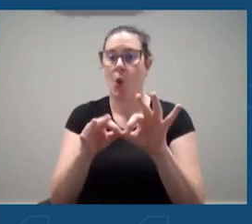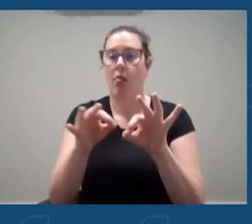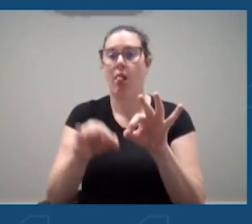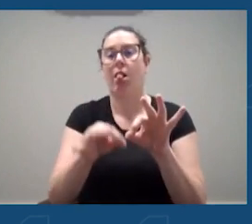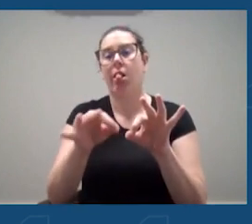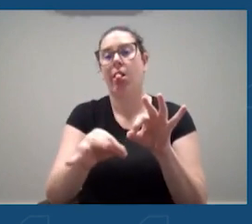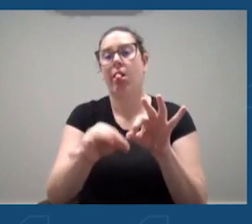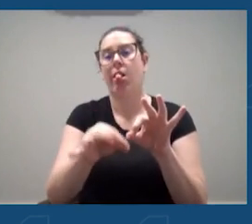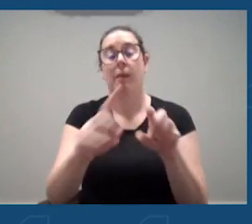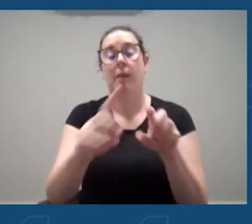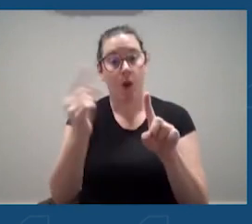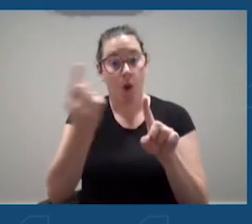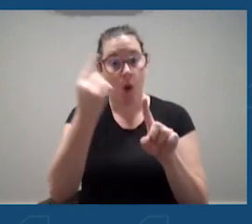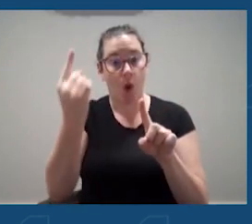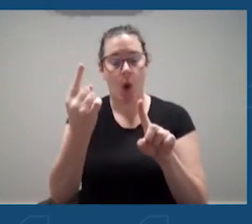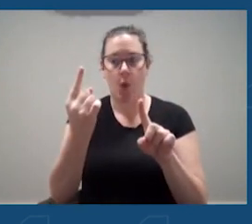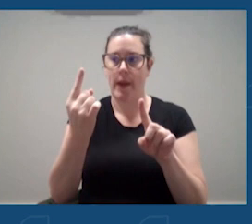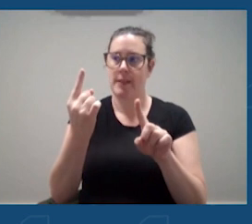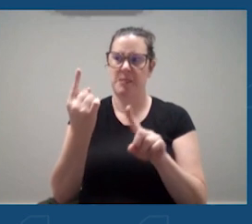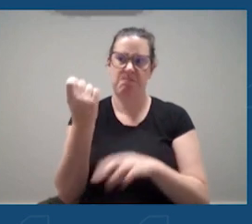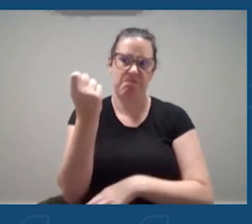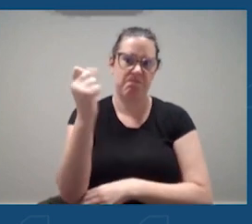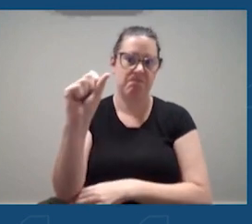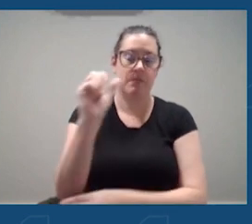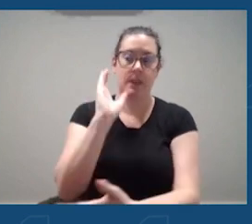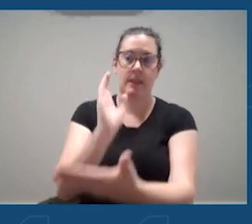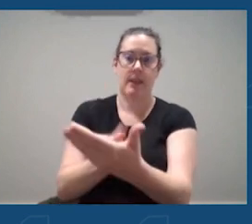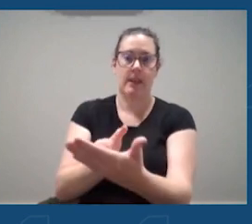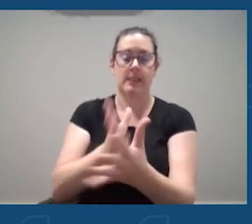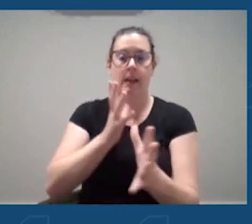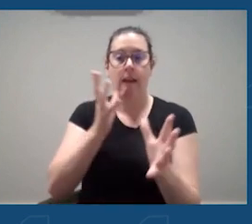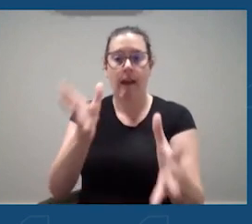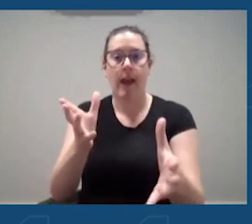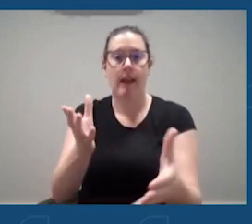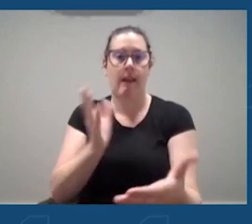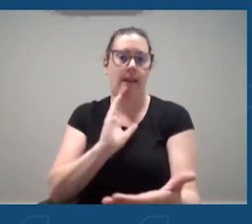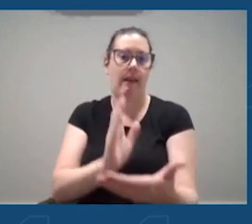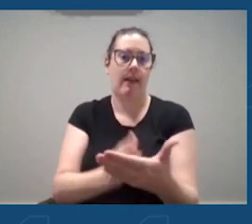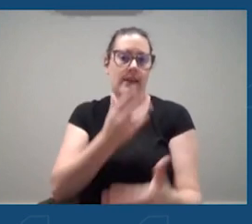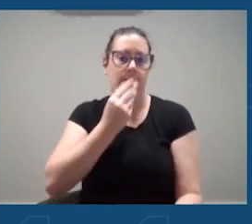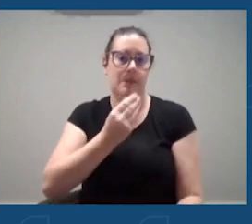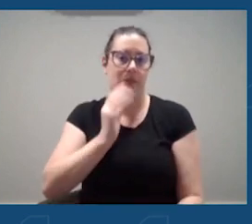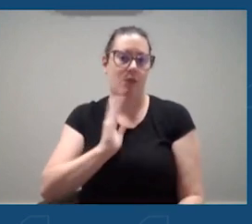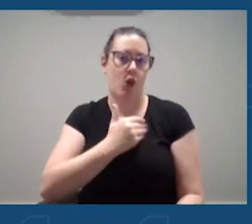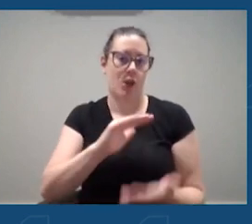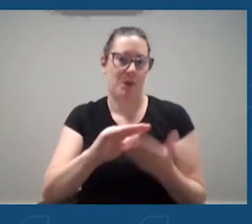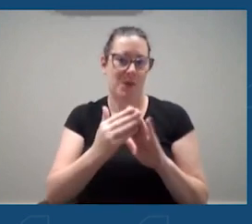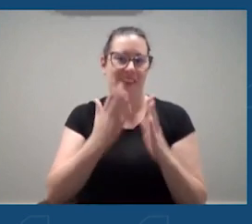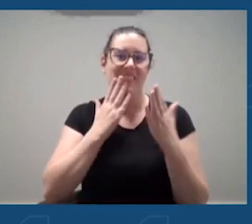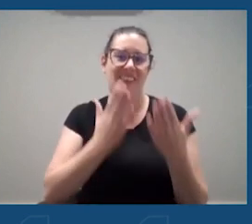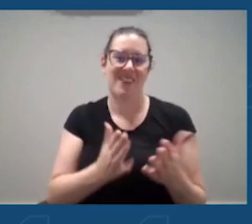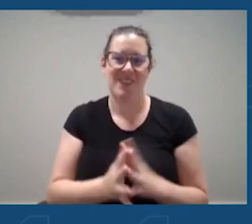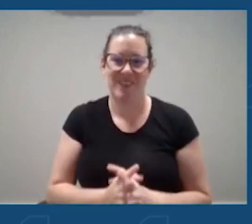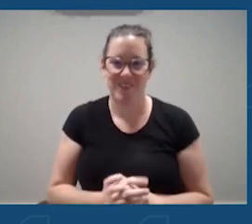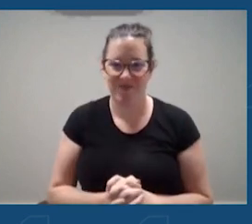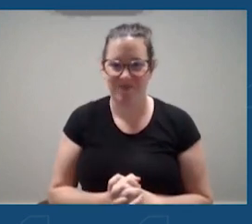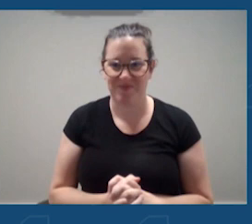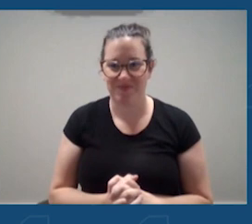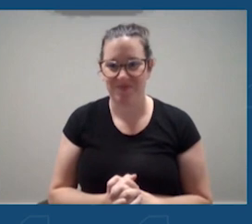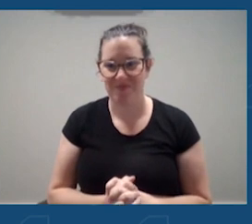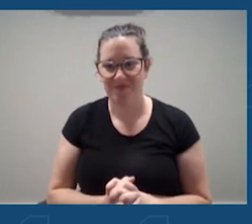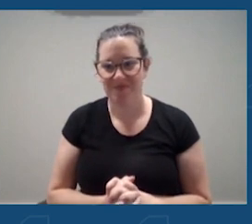always standing up to hate and anti-Semitism in our community. Thank you.